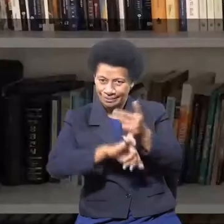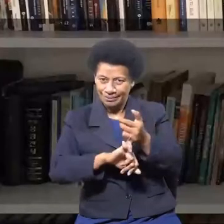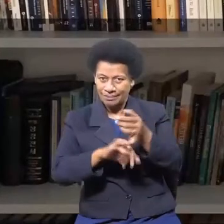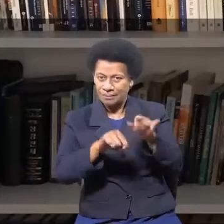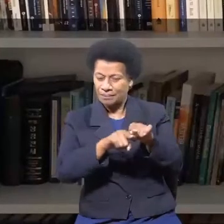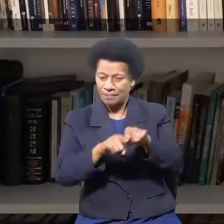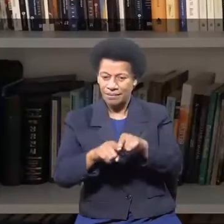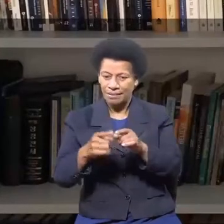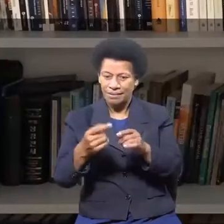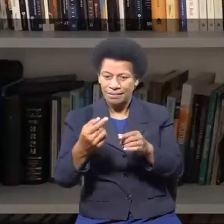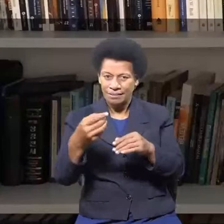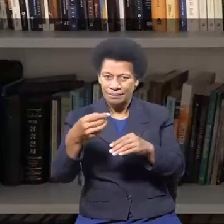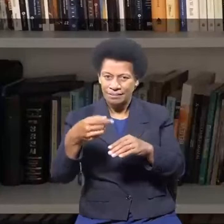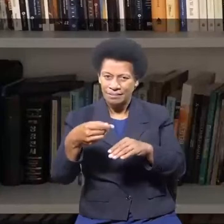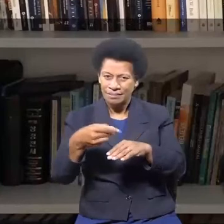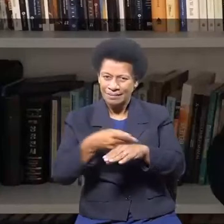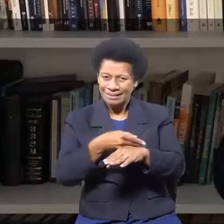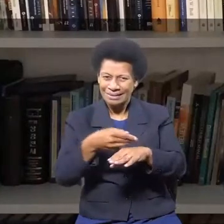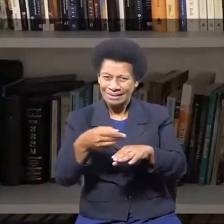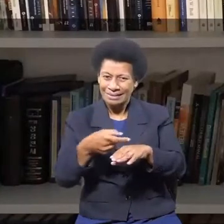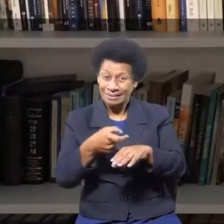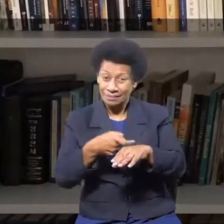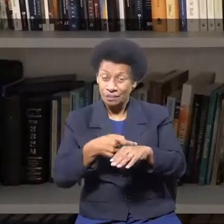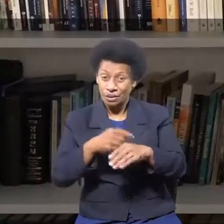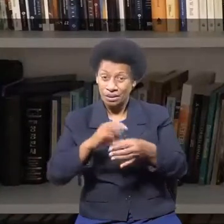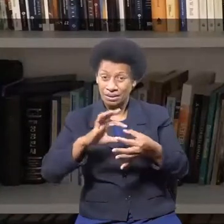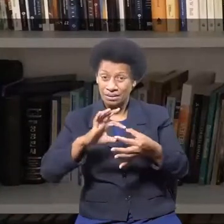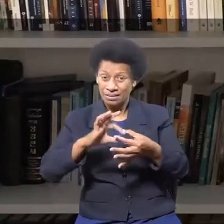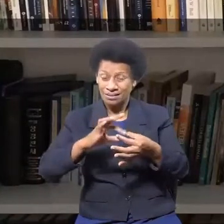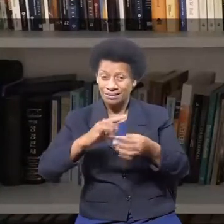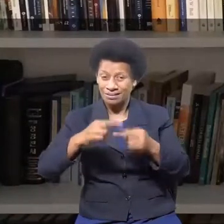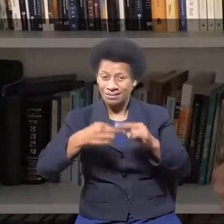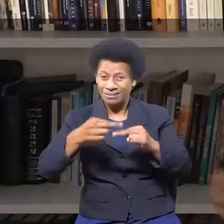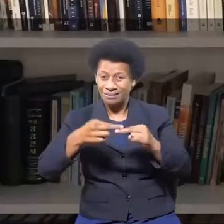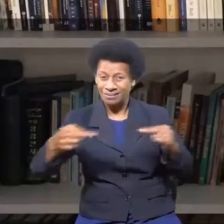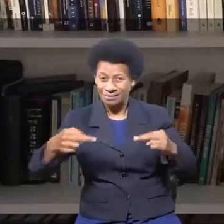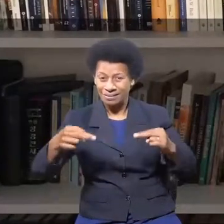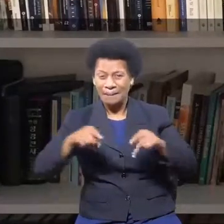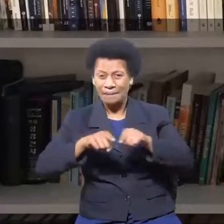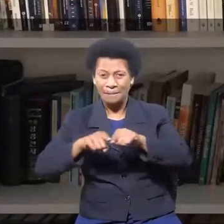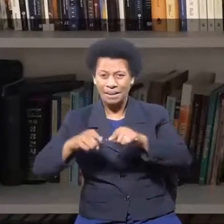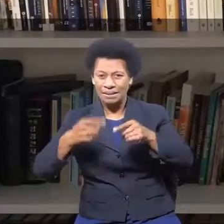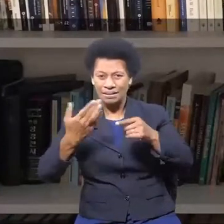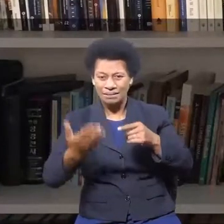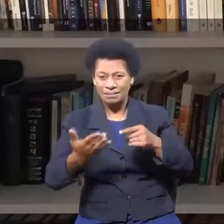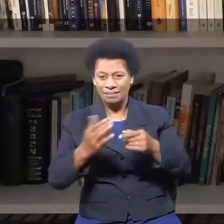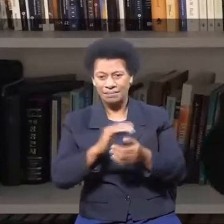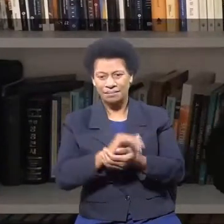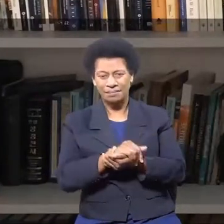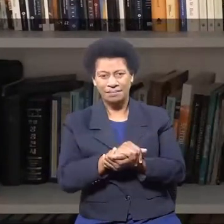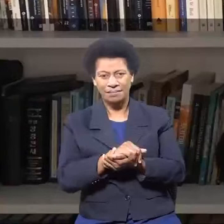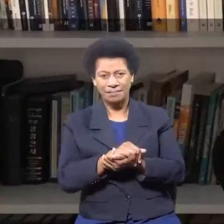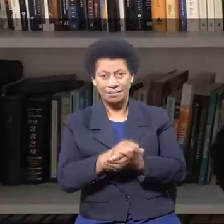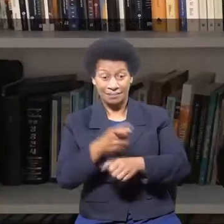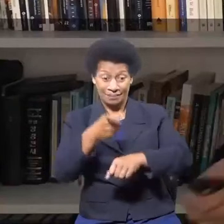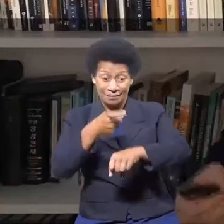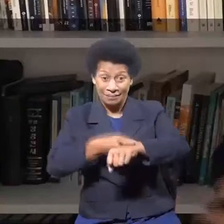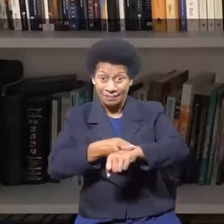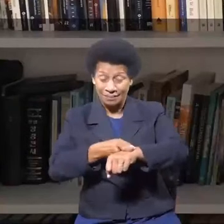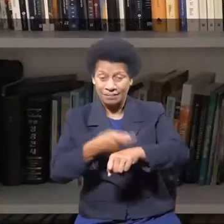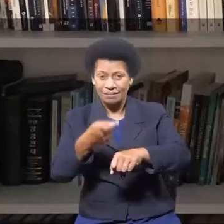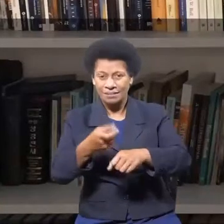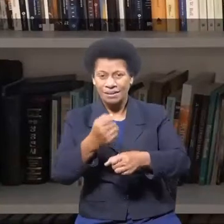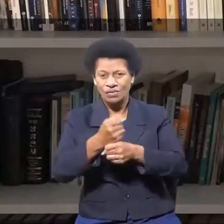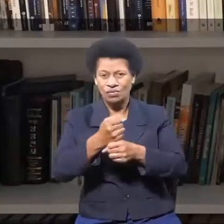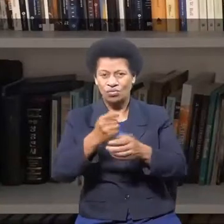body is a molecule called DNA. And that holds the genes. It's the information which carries all